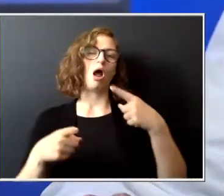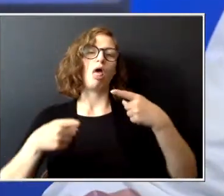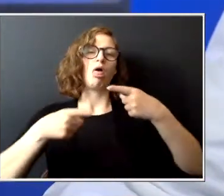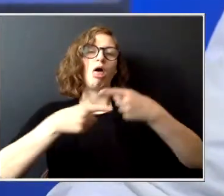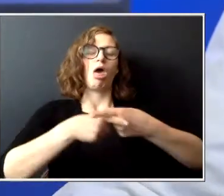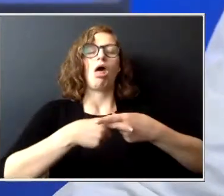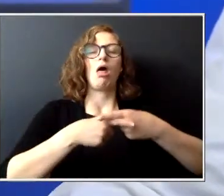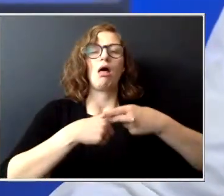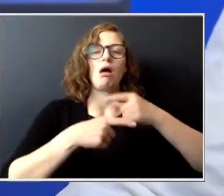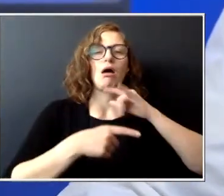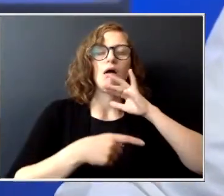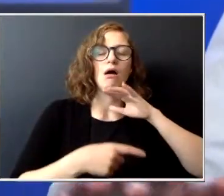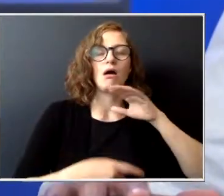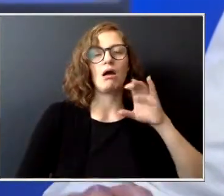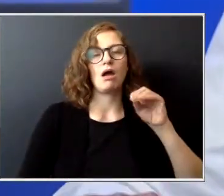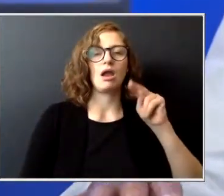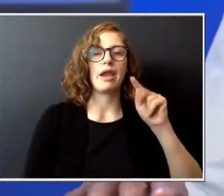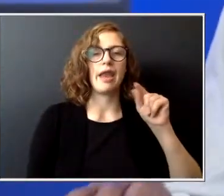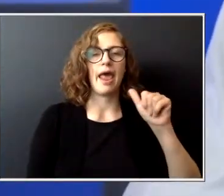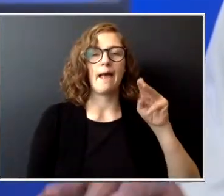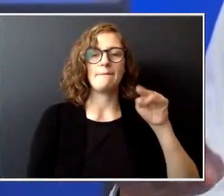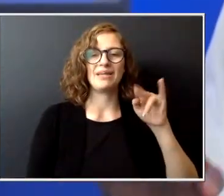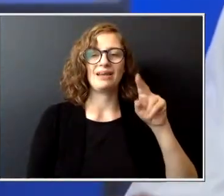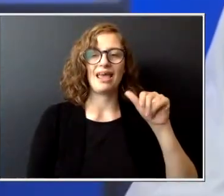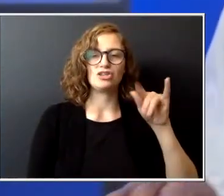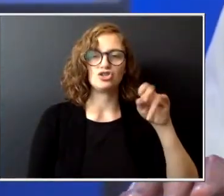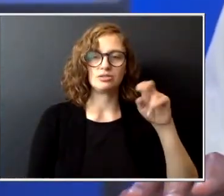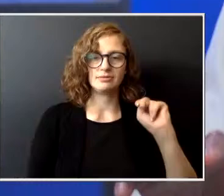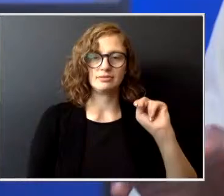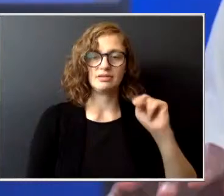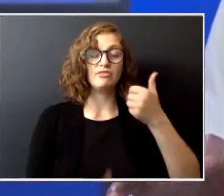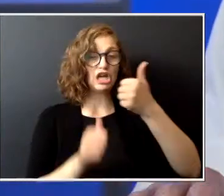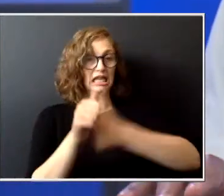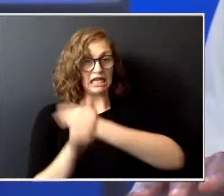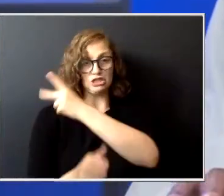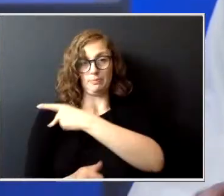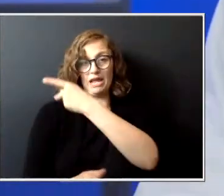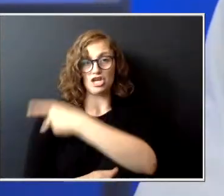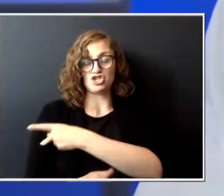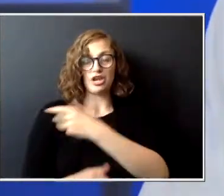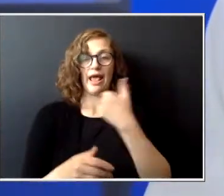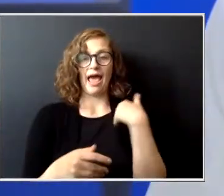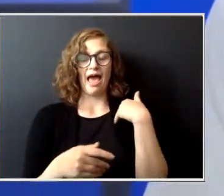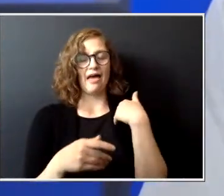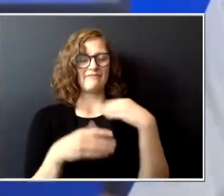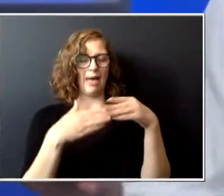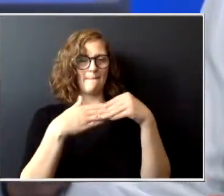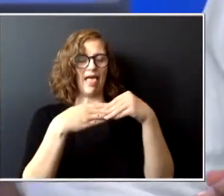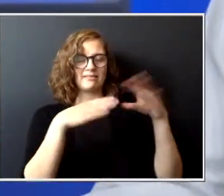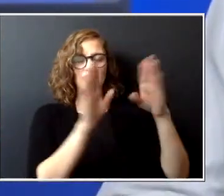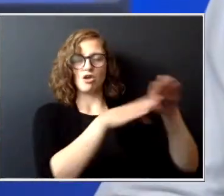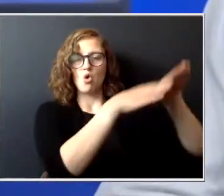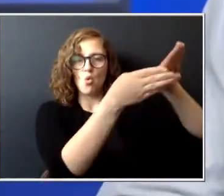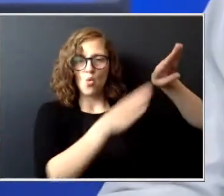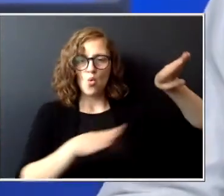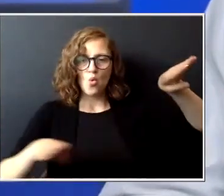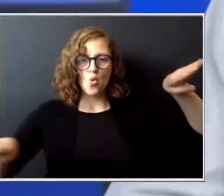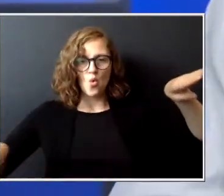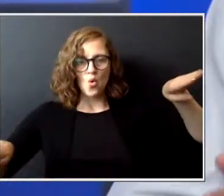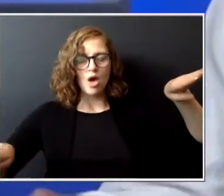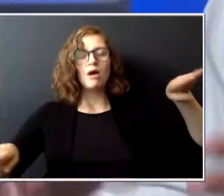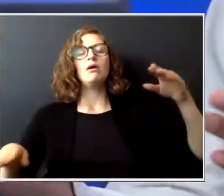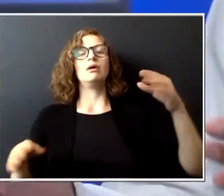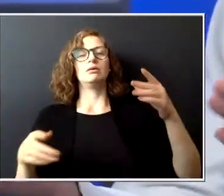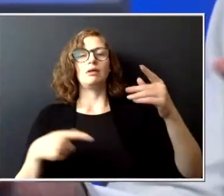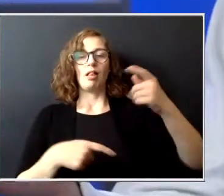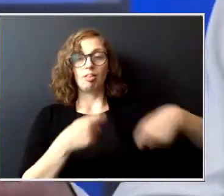new layer that is placed, and it is also slanted, so no fluid collects. All fluid runs down at the lower end, like toward the feet,